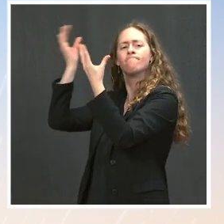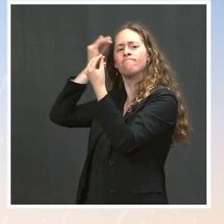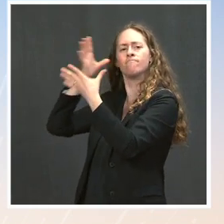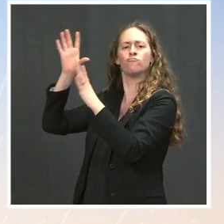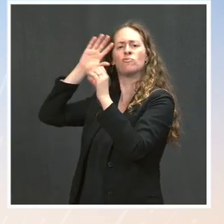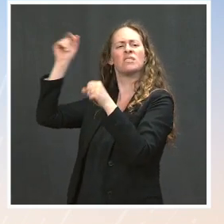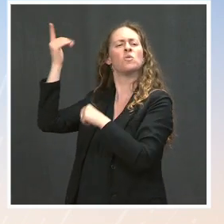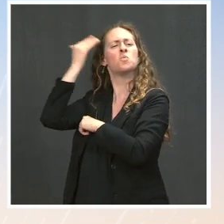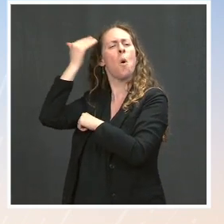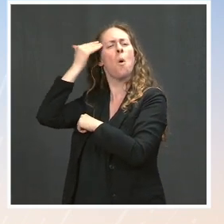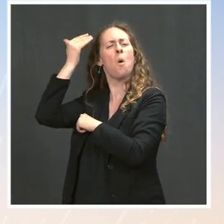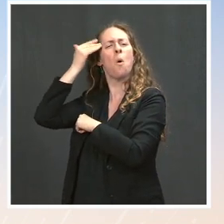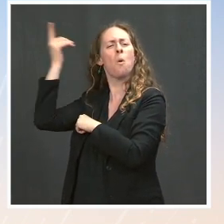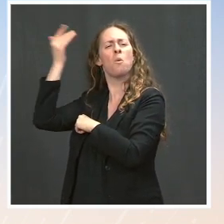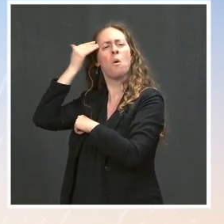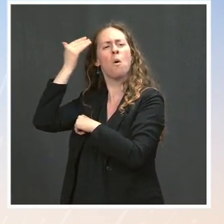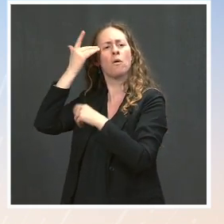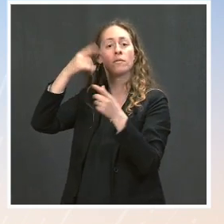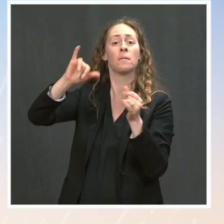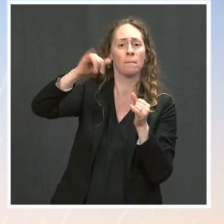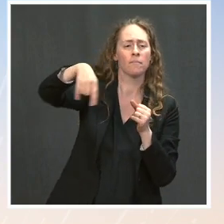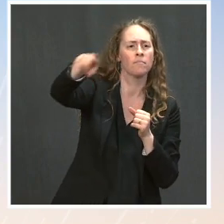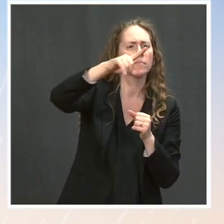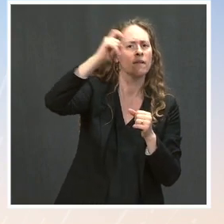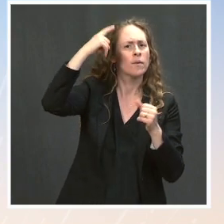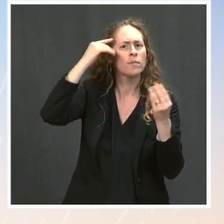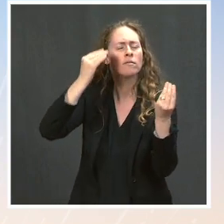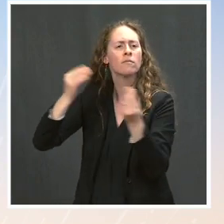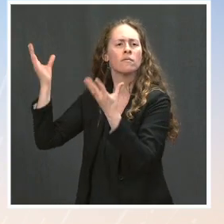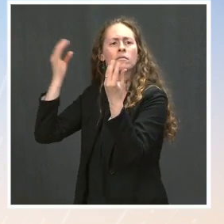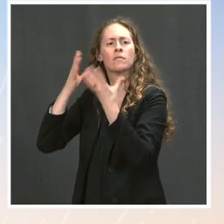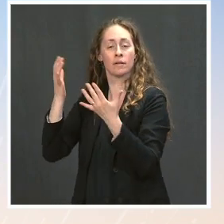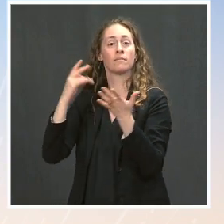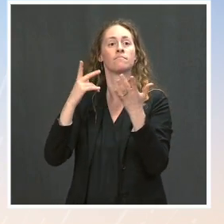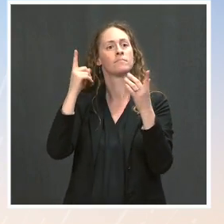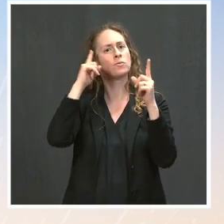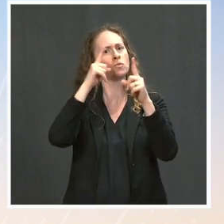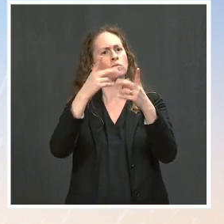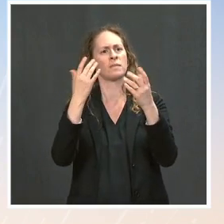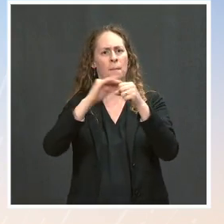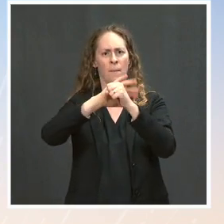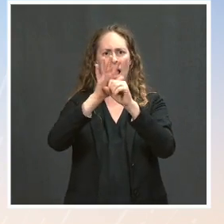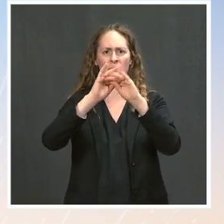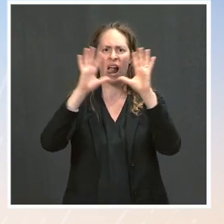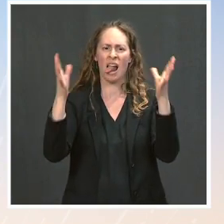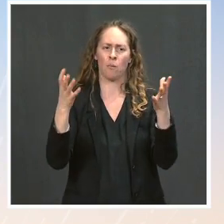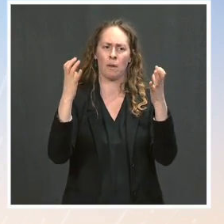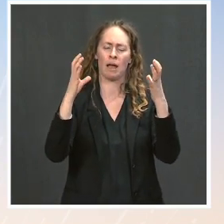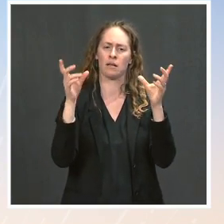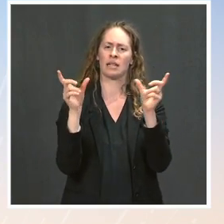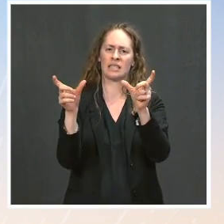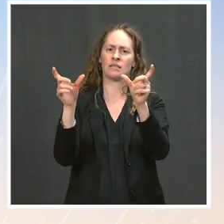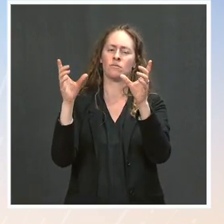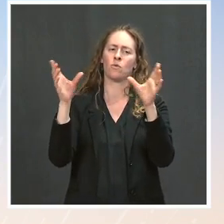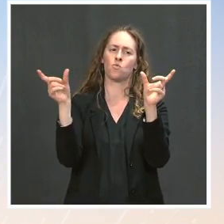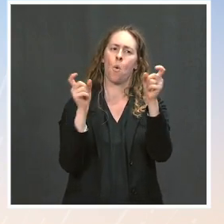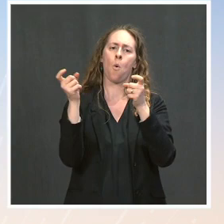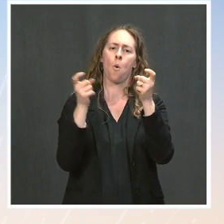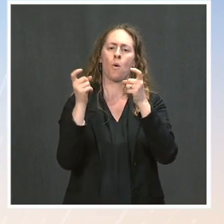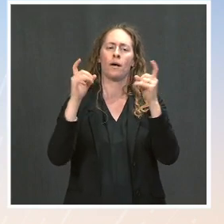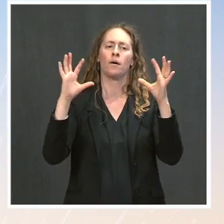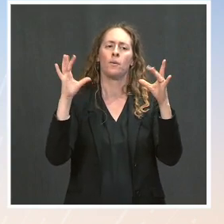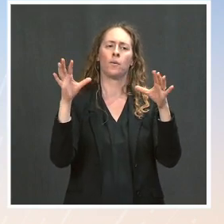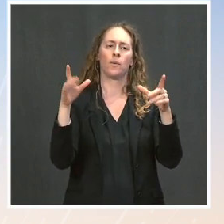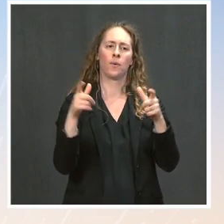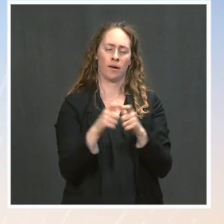the federal government to get the pandemic under control. And what we've done on that call is provided weekly updates on the number of doses that are